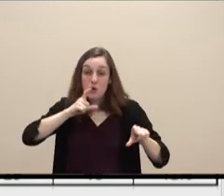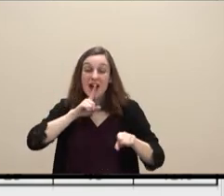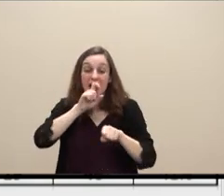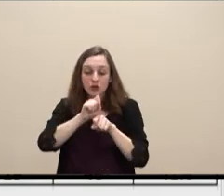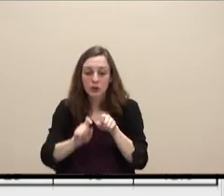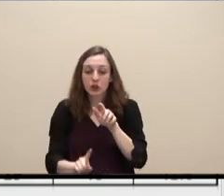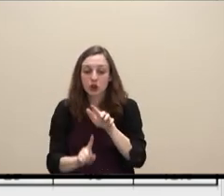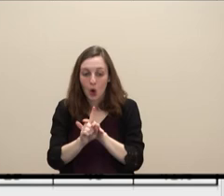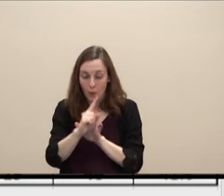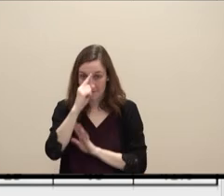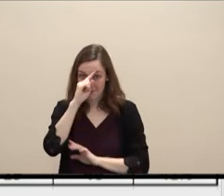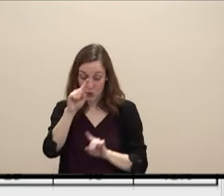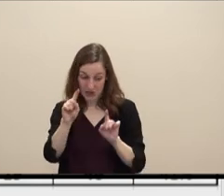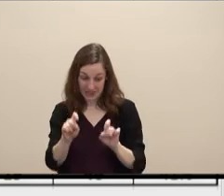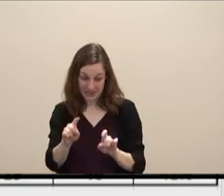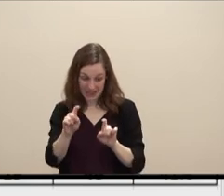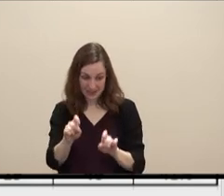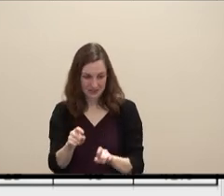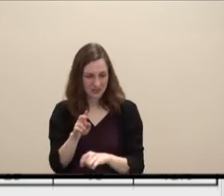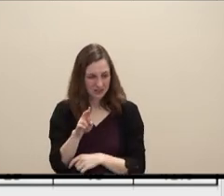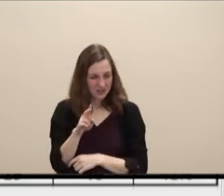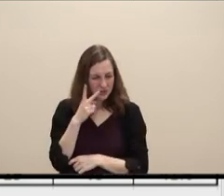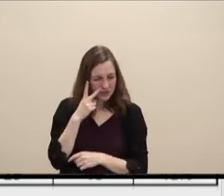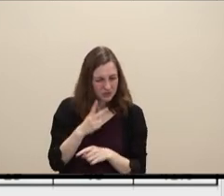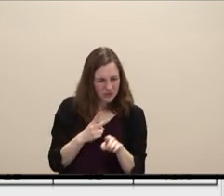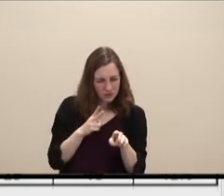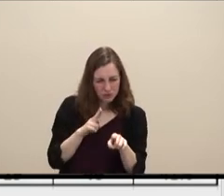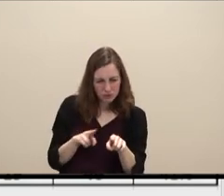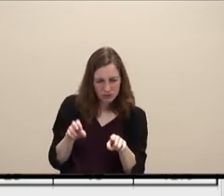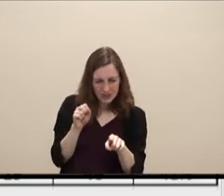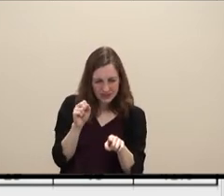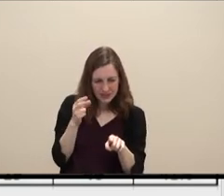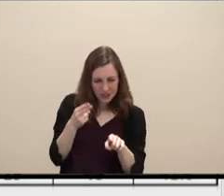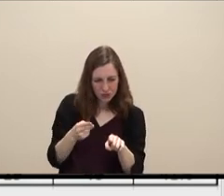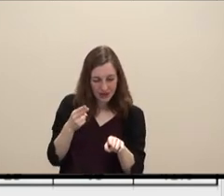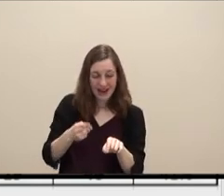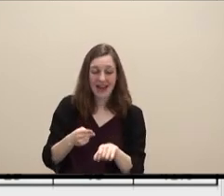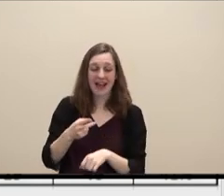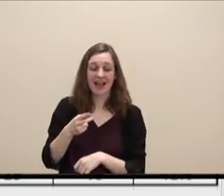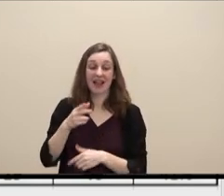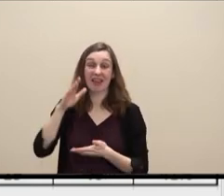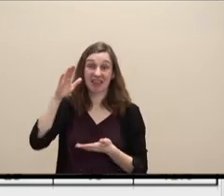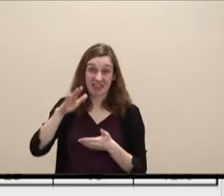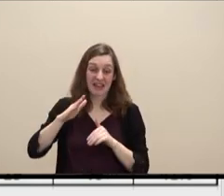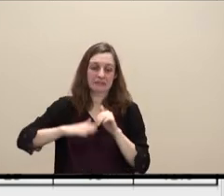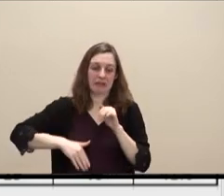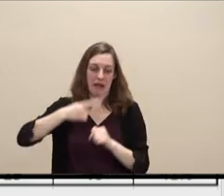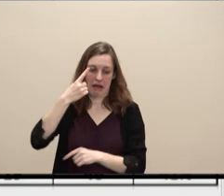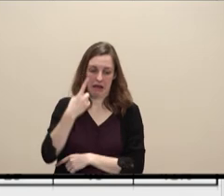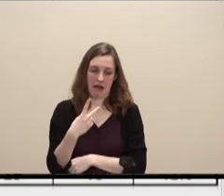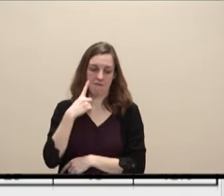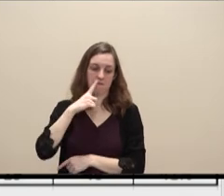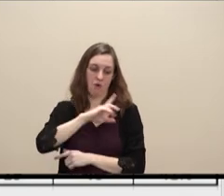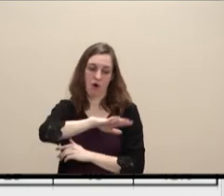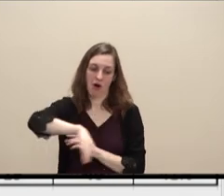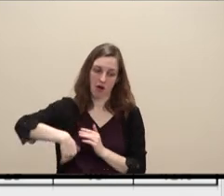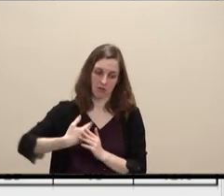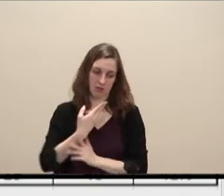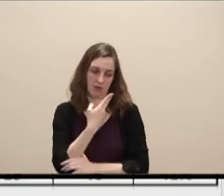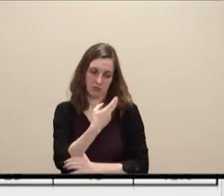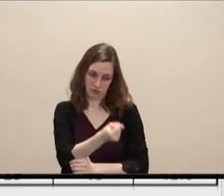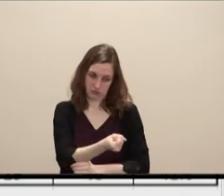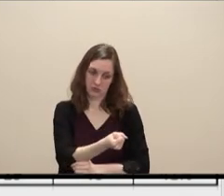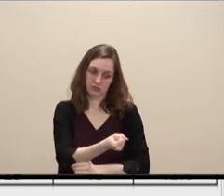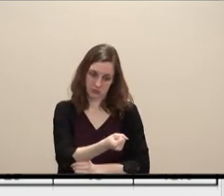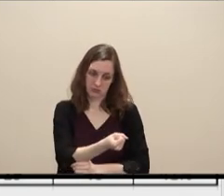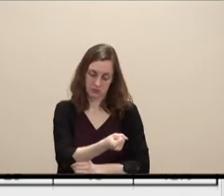test. So for this one, for U.S. History, we had less than half show up at any of our high schools. And then if you look